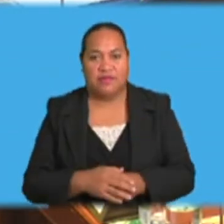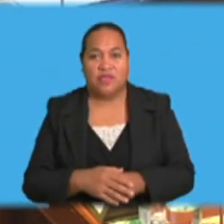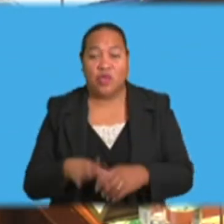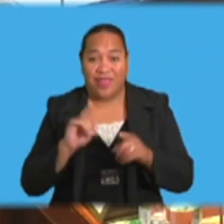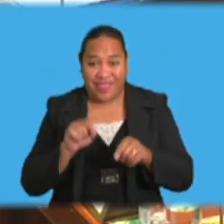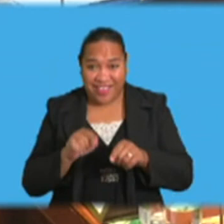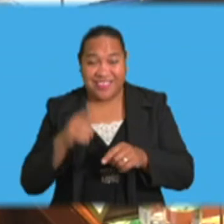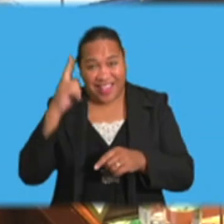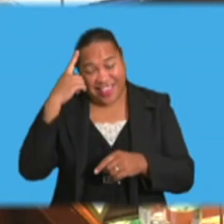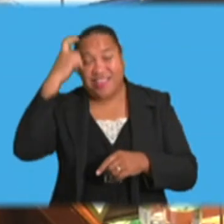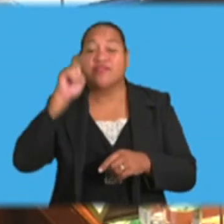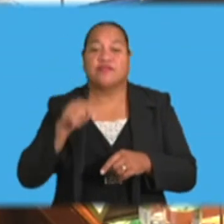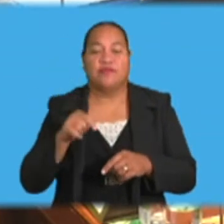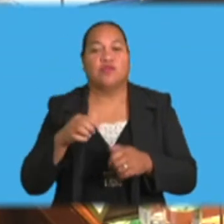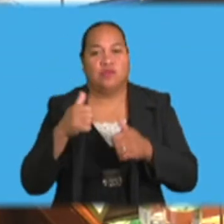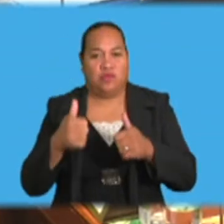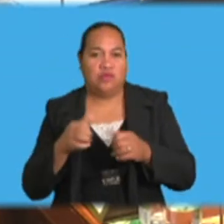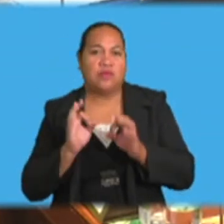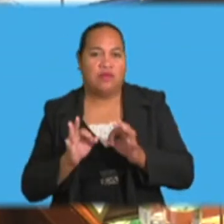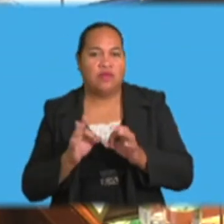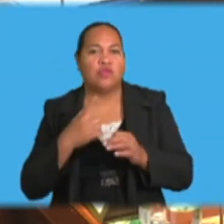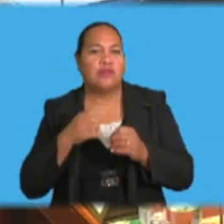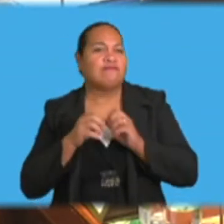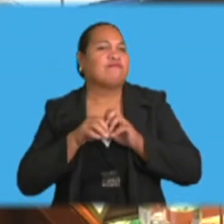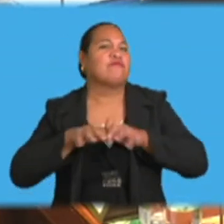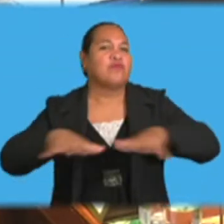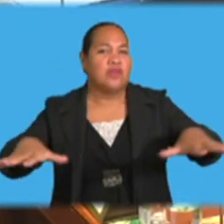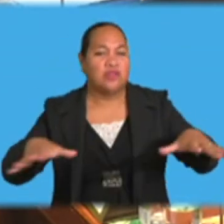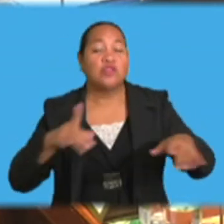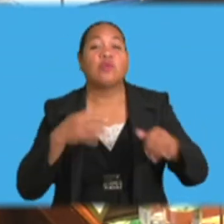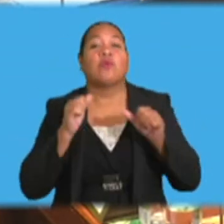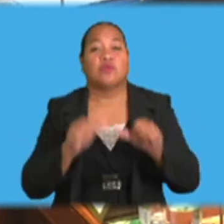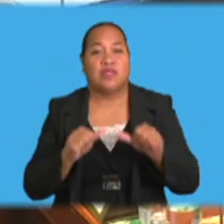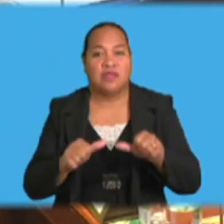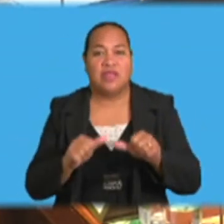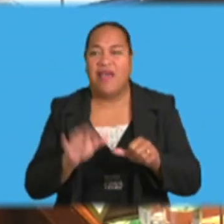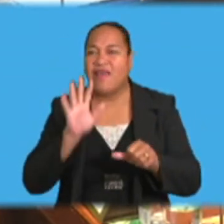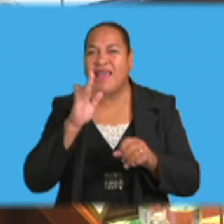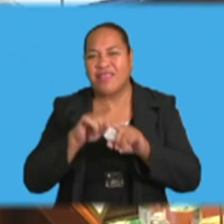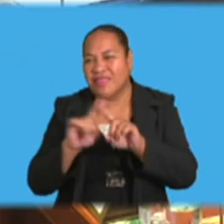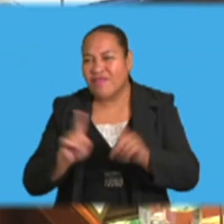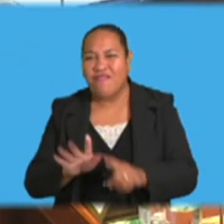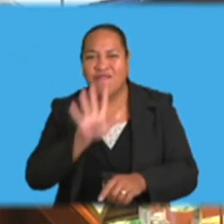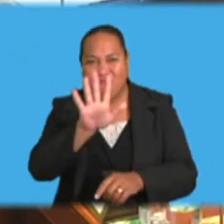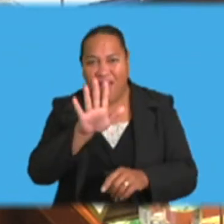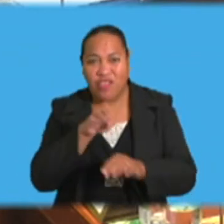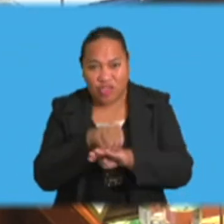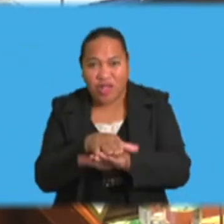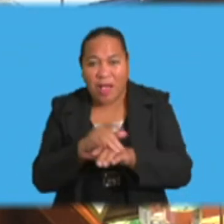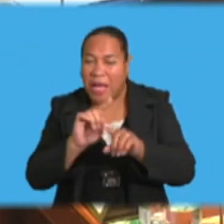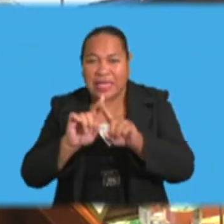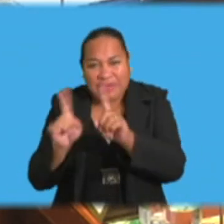perfect platform which helped initiate a widespread protection of the 5 turtle species we have in